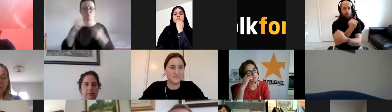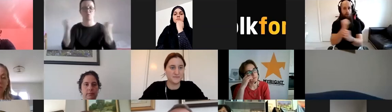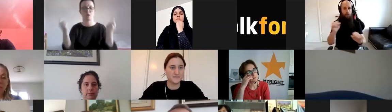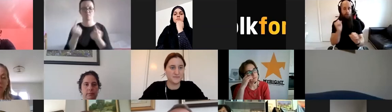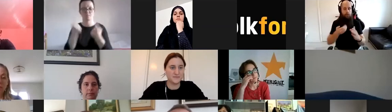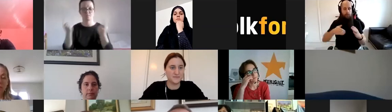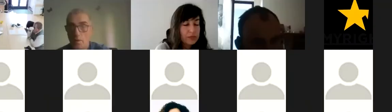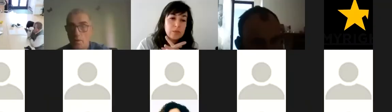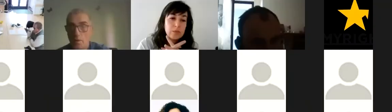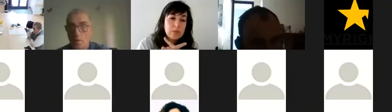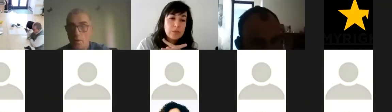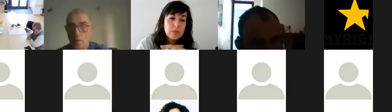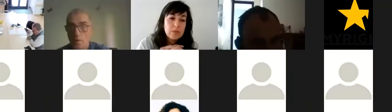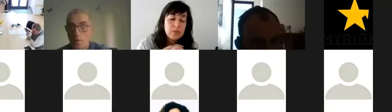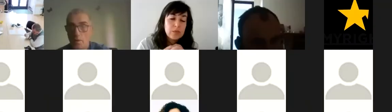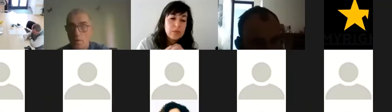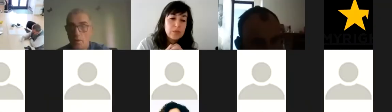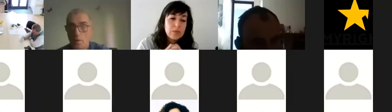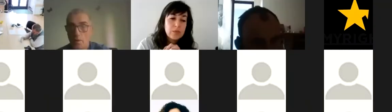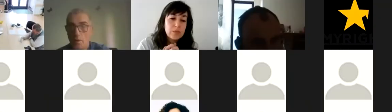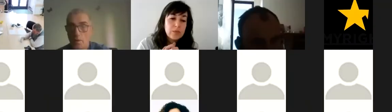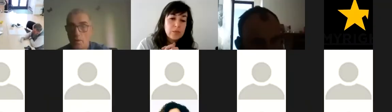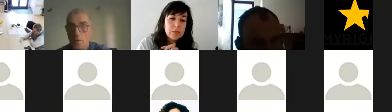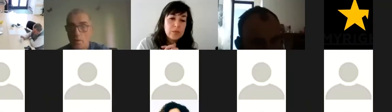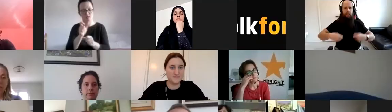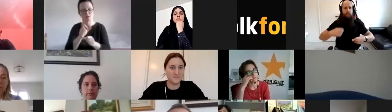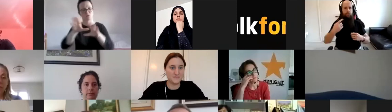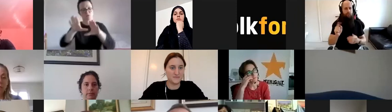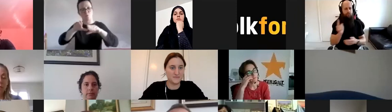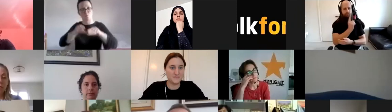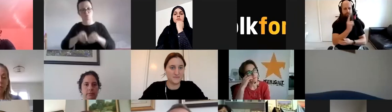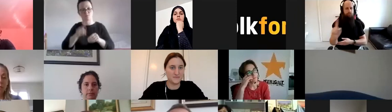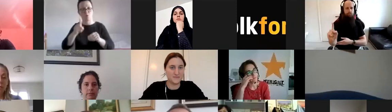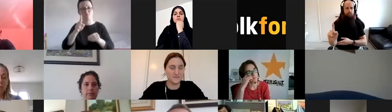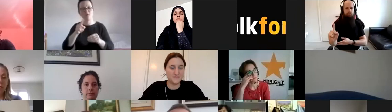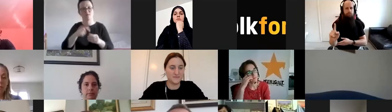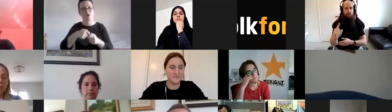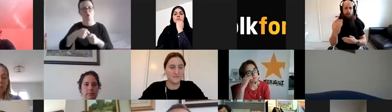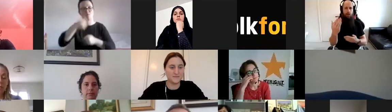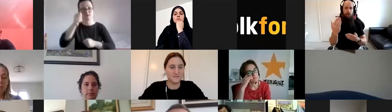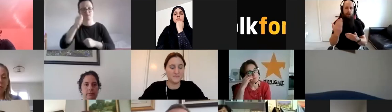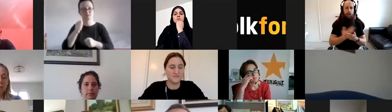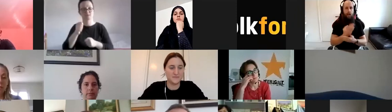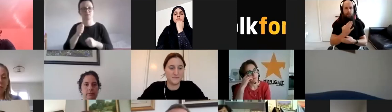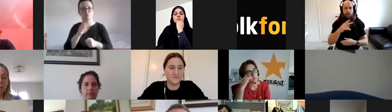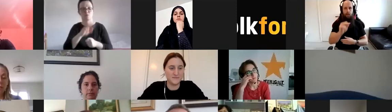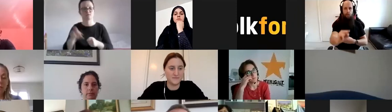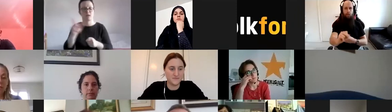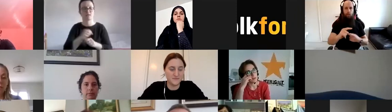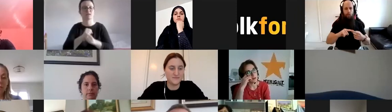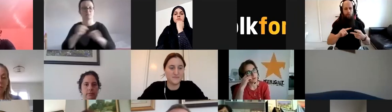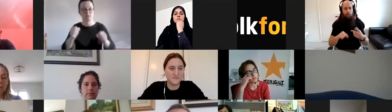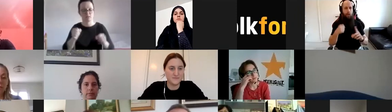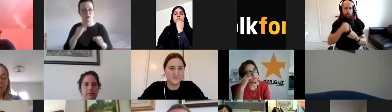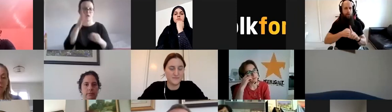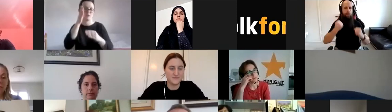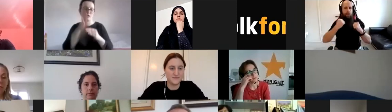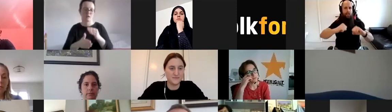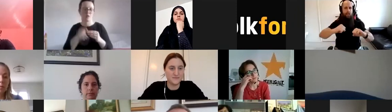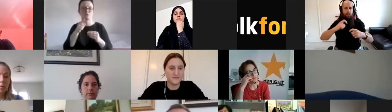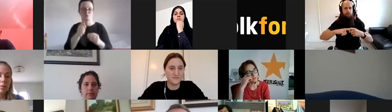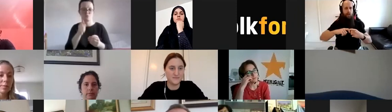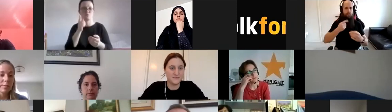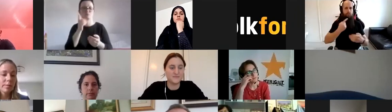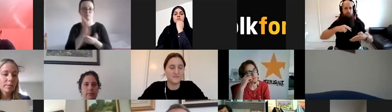in the international campaign for the prohibition of landmines and in the advocacy activities for the adoption of